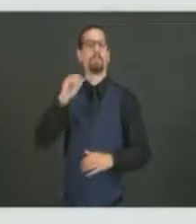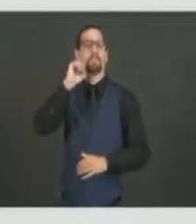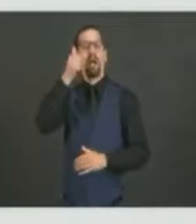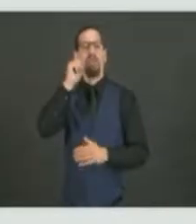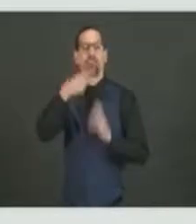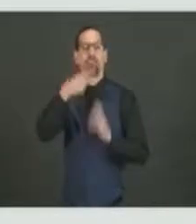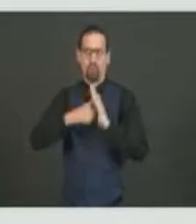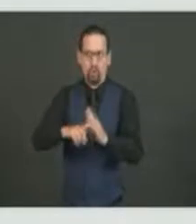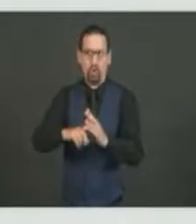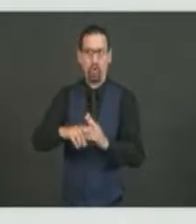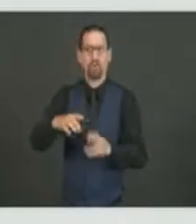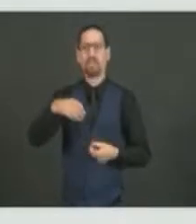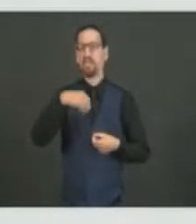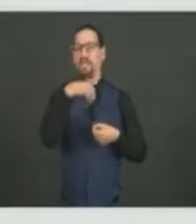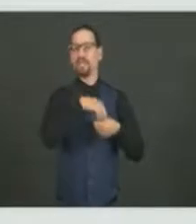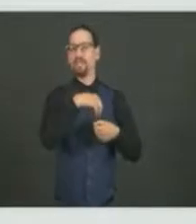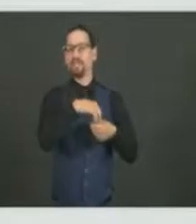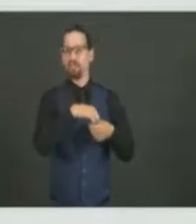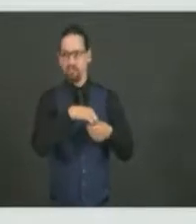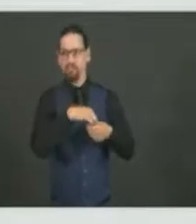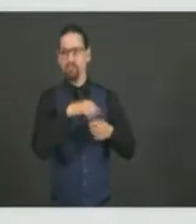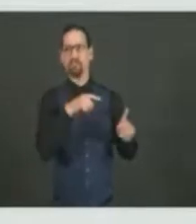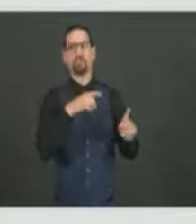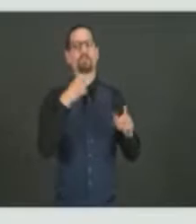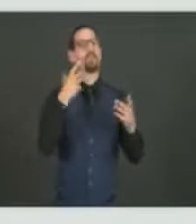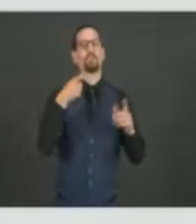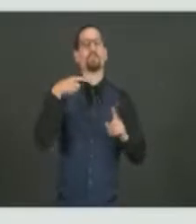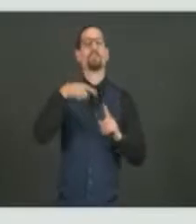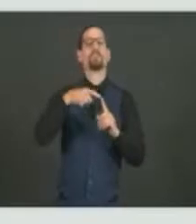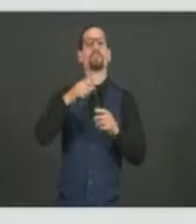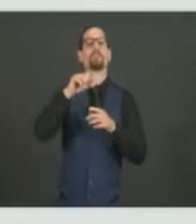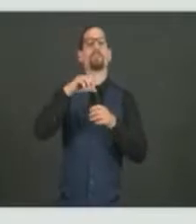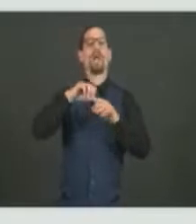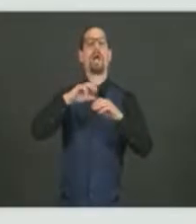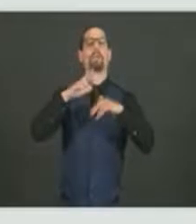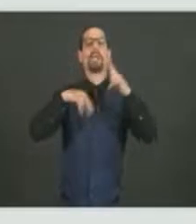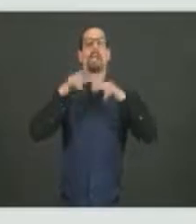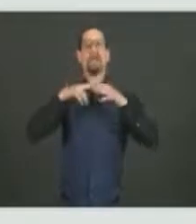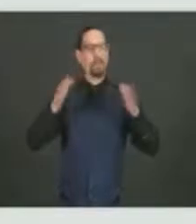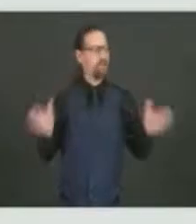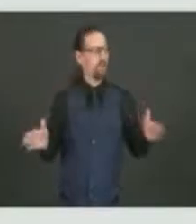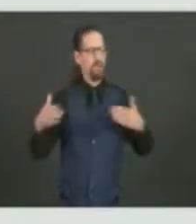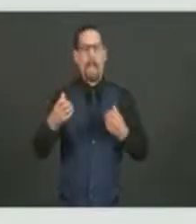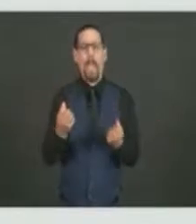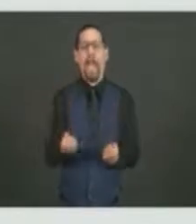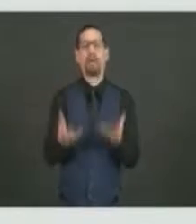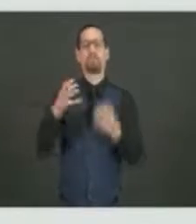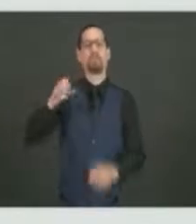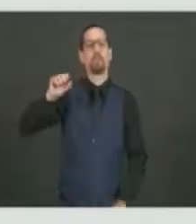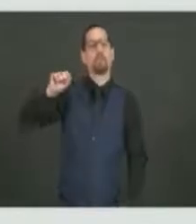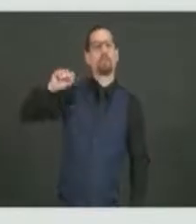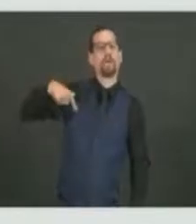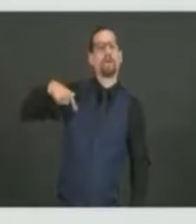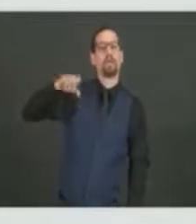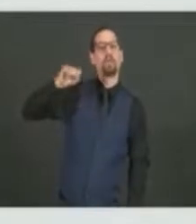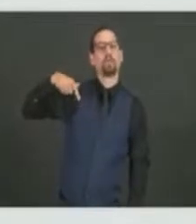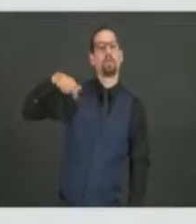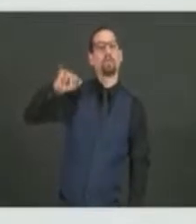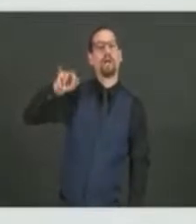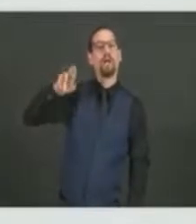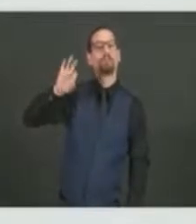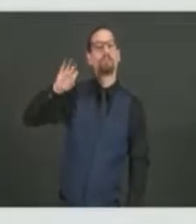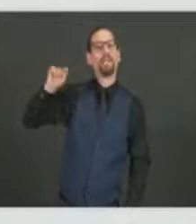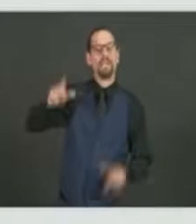operating at a square footage capacity can still increase up to 1 person per 100 square feet, provided